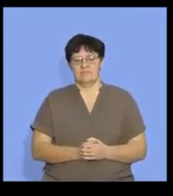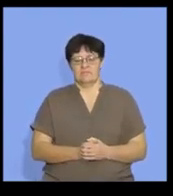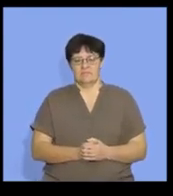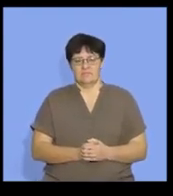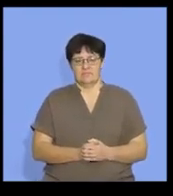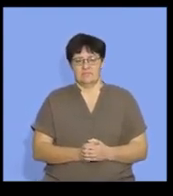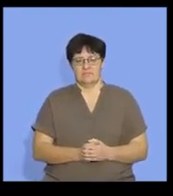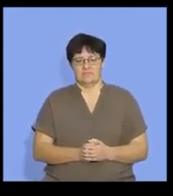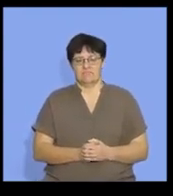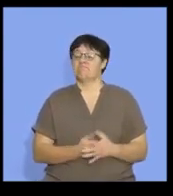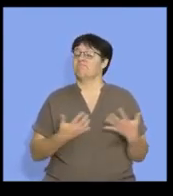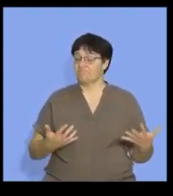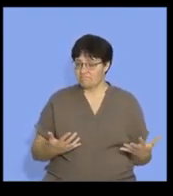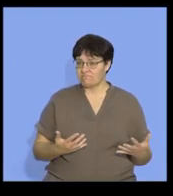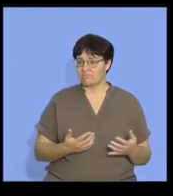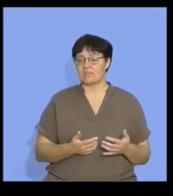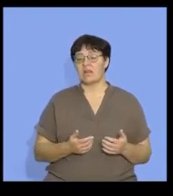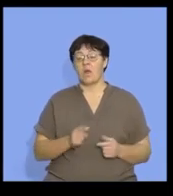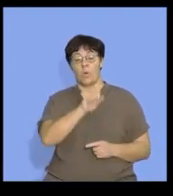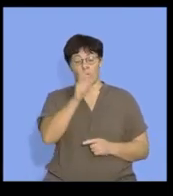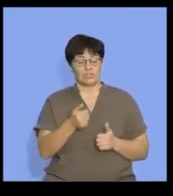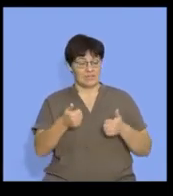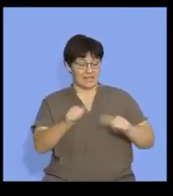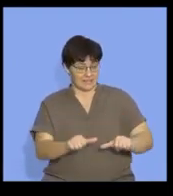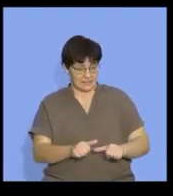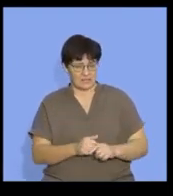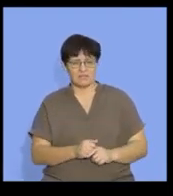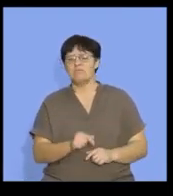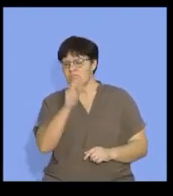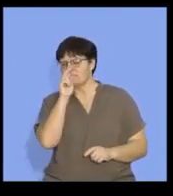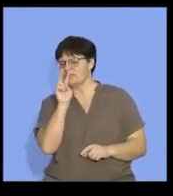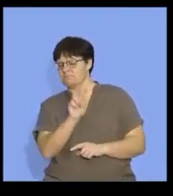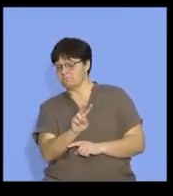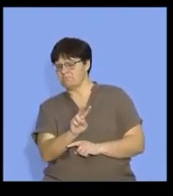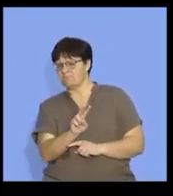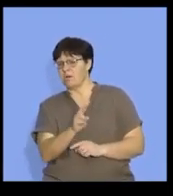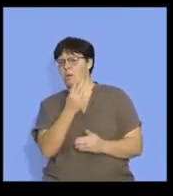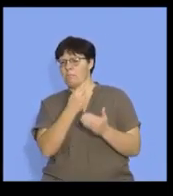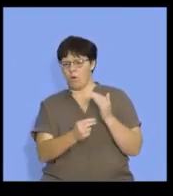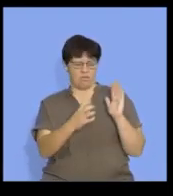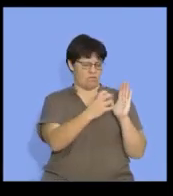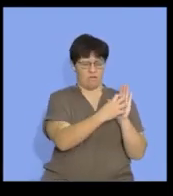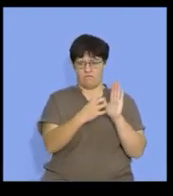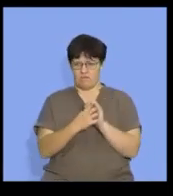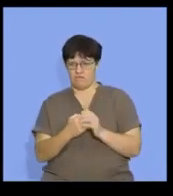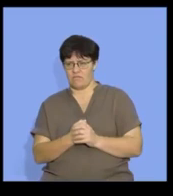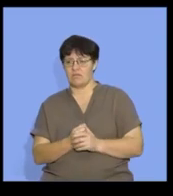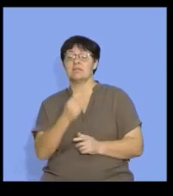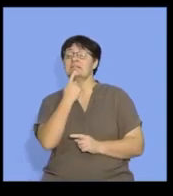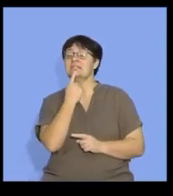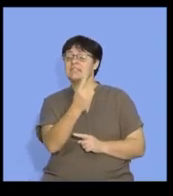Okay, guys, now the next question is you need to have a look at both of the graphs. It says, state the